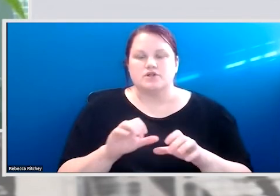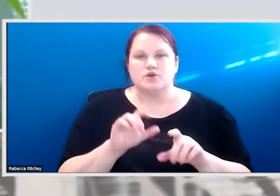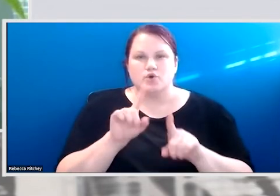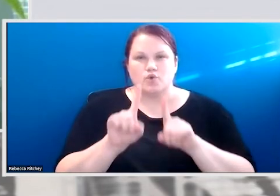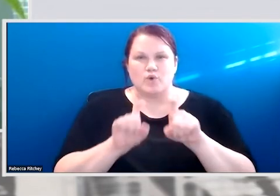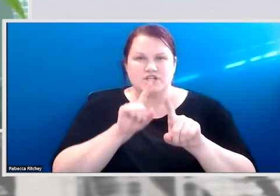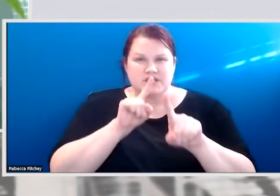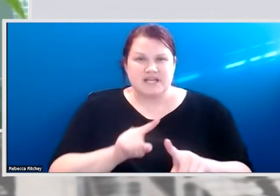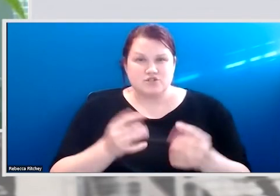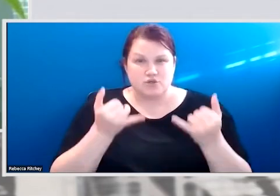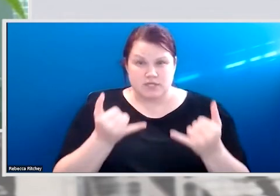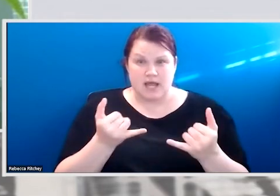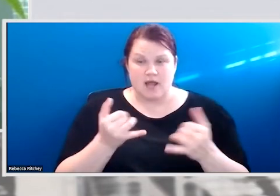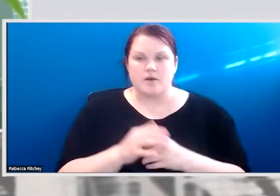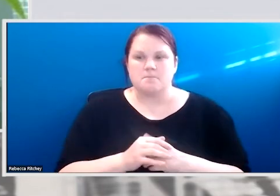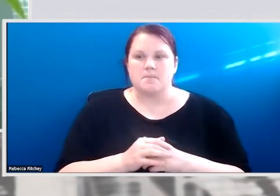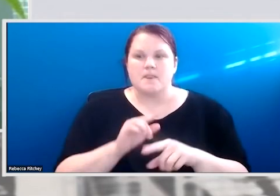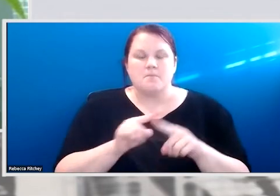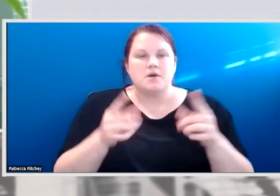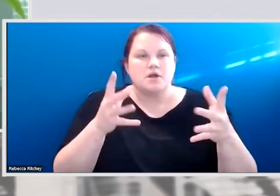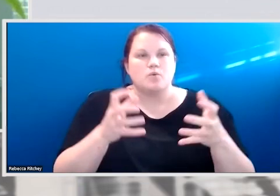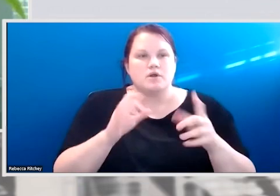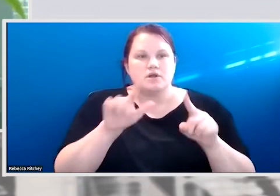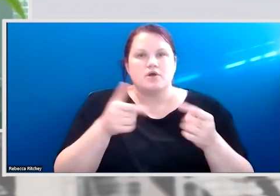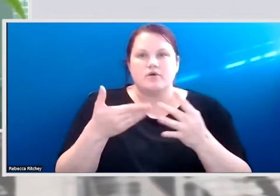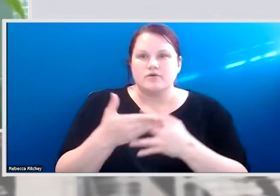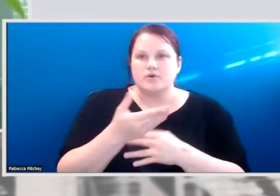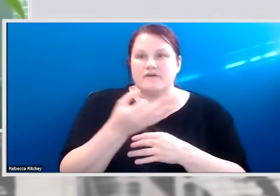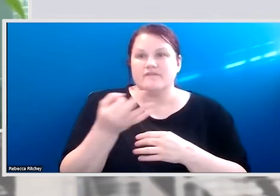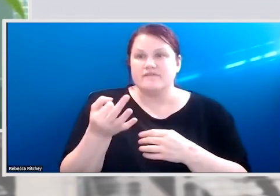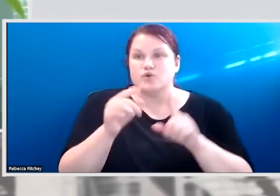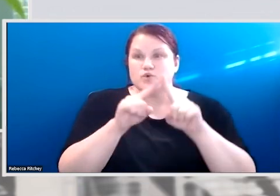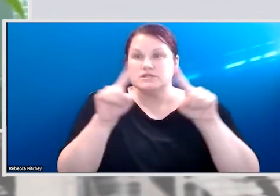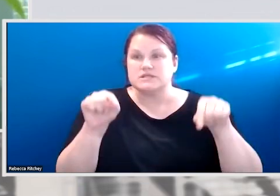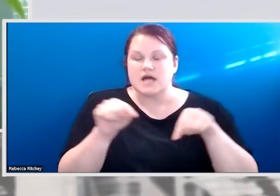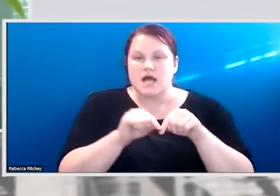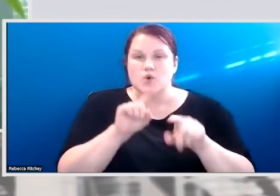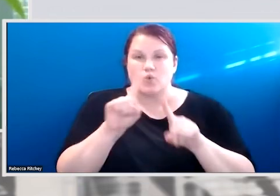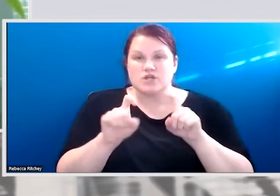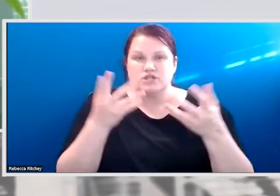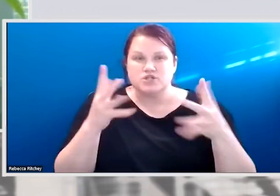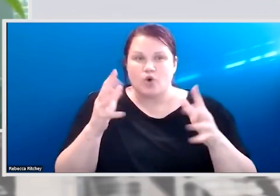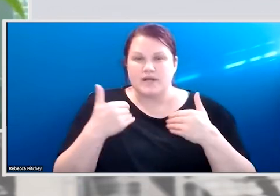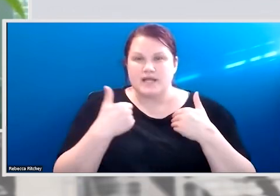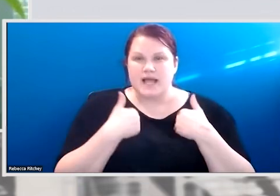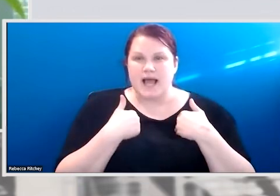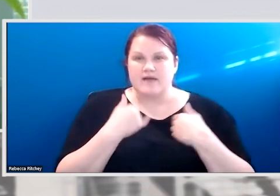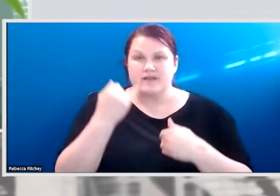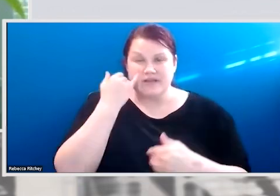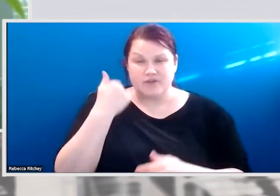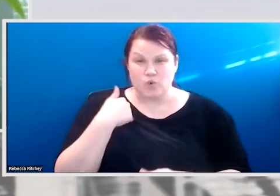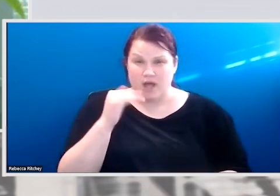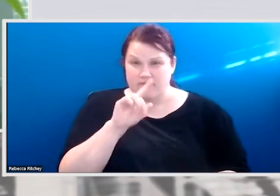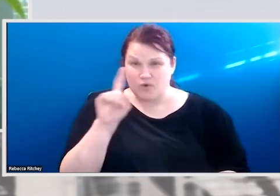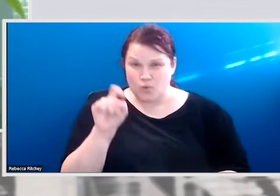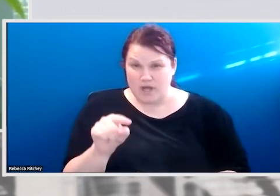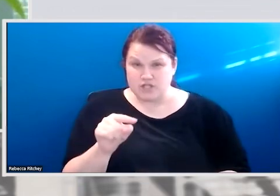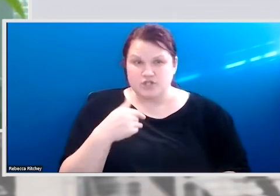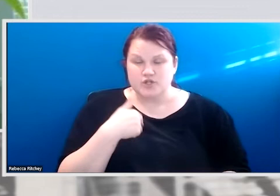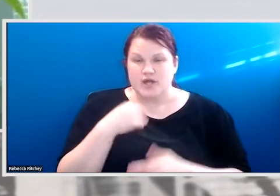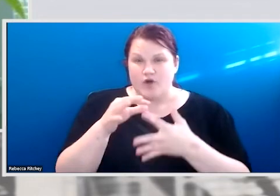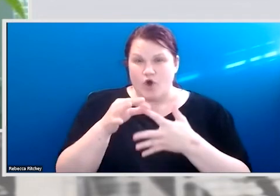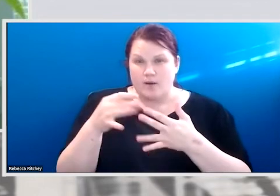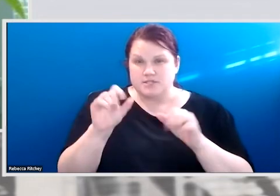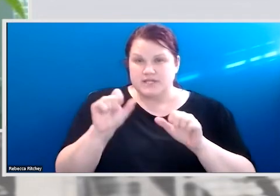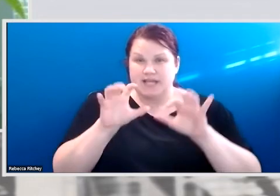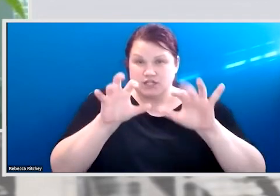much now, but I do want to go through a couple slides because they're related to some of the questions we've already gotten. But if you have a question, you have a couple options. You can type it